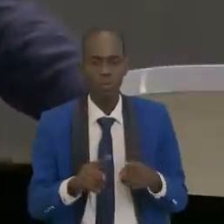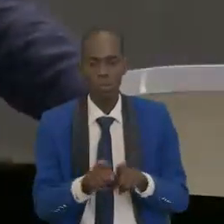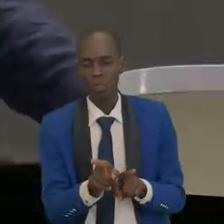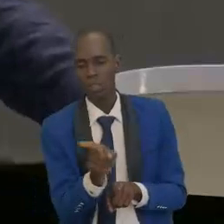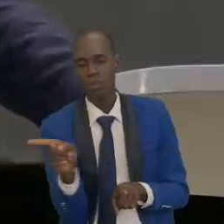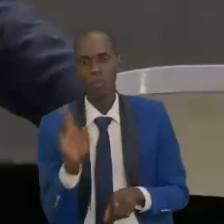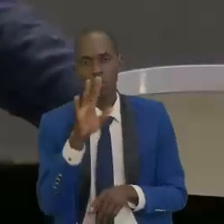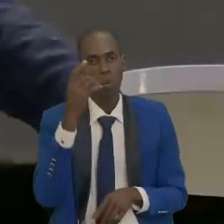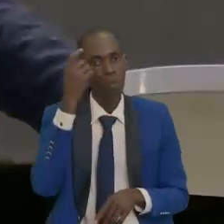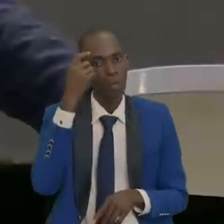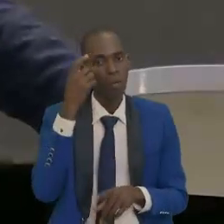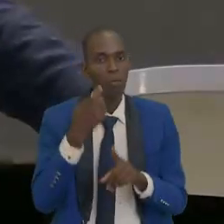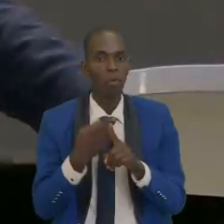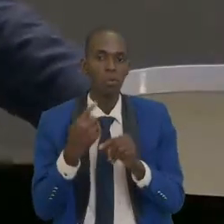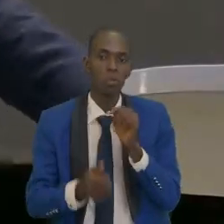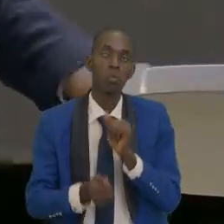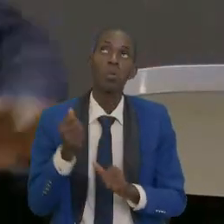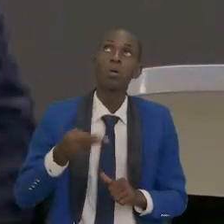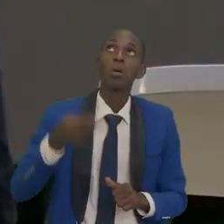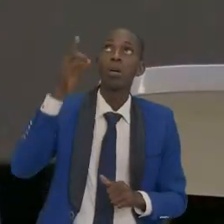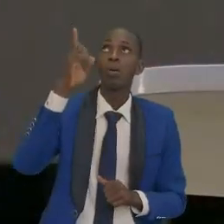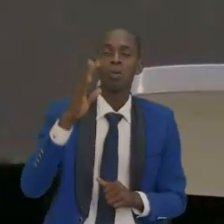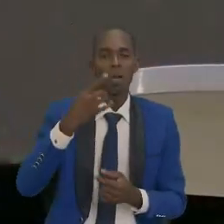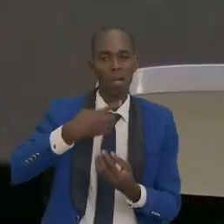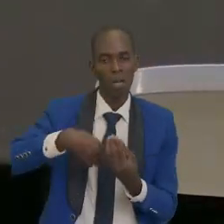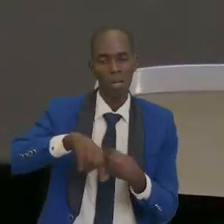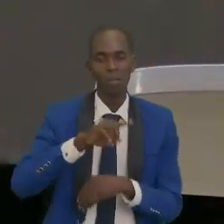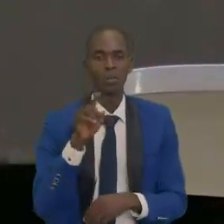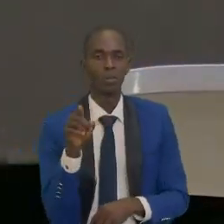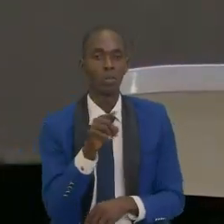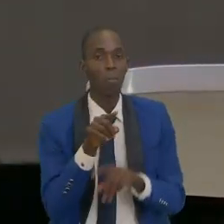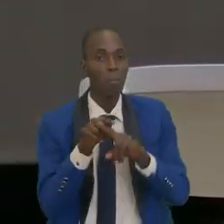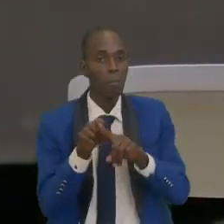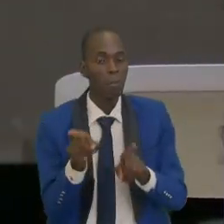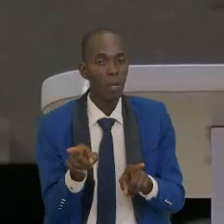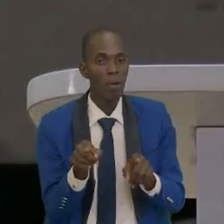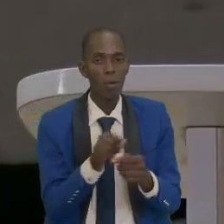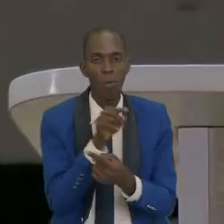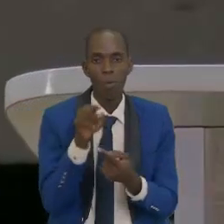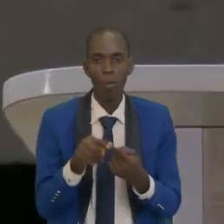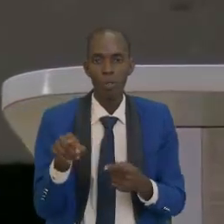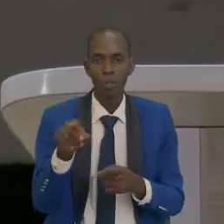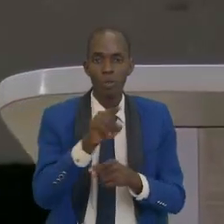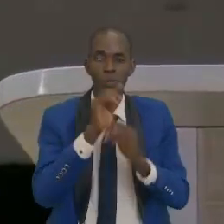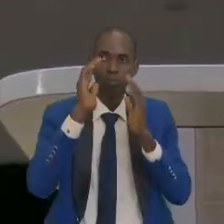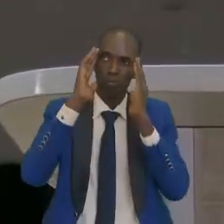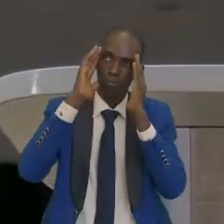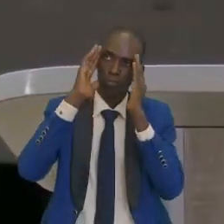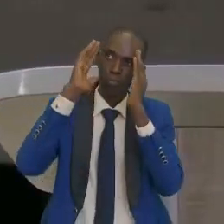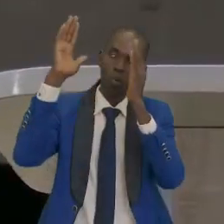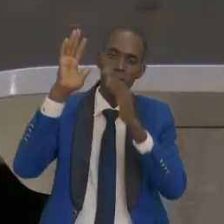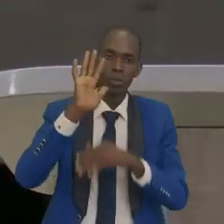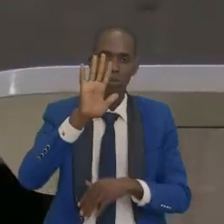high God all around you but when you focus your attention